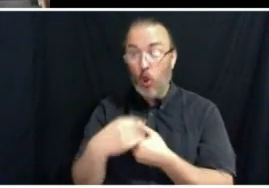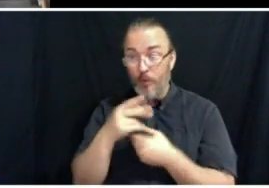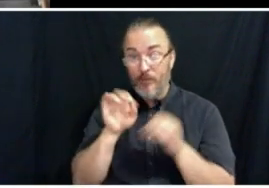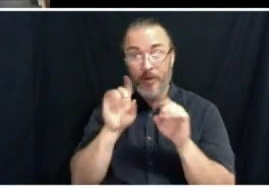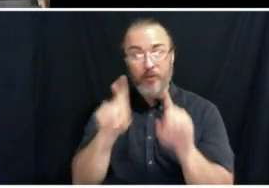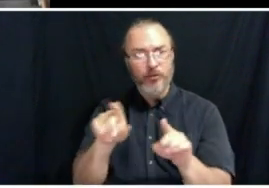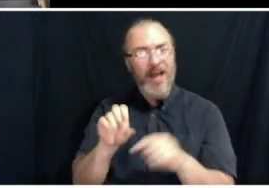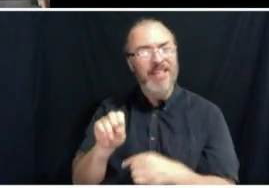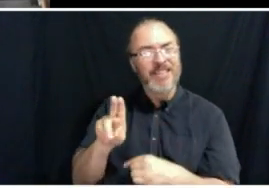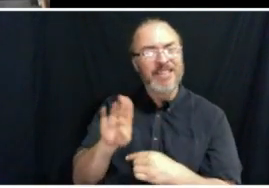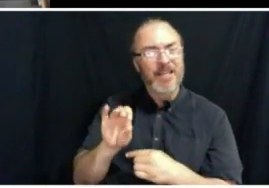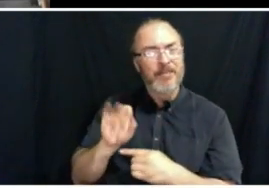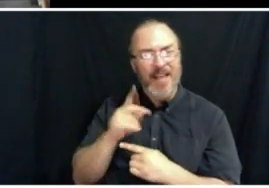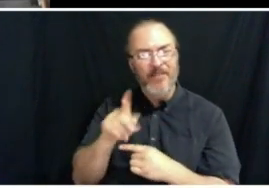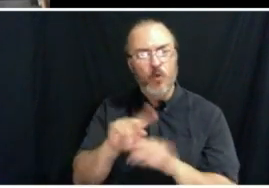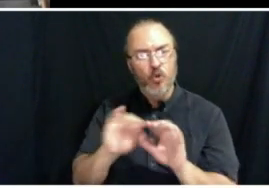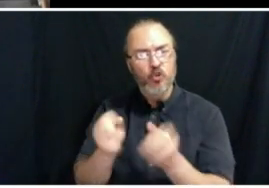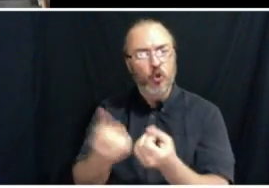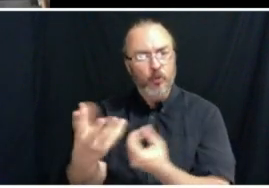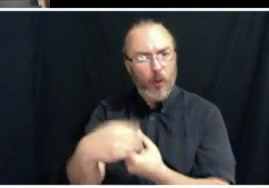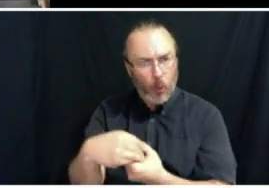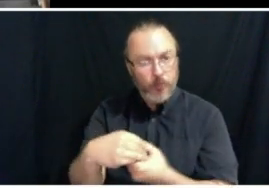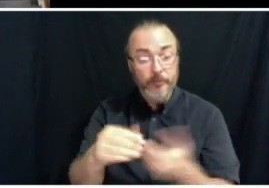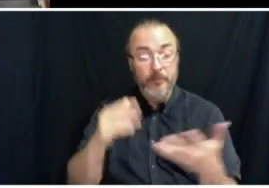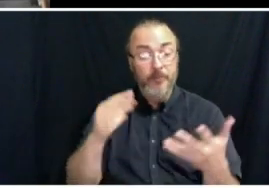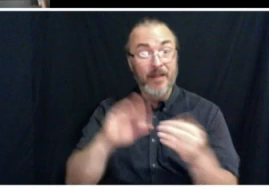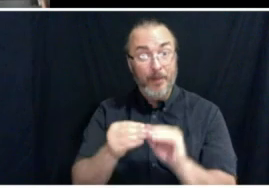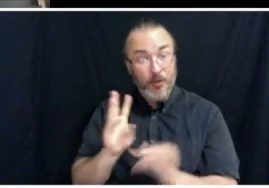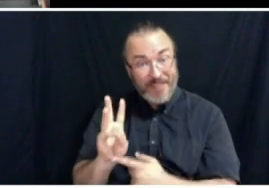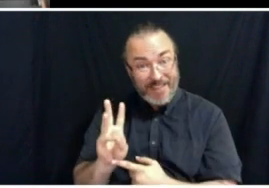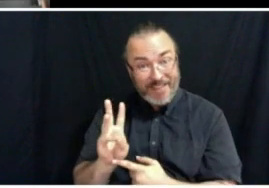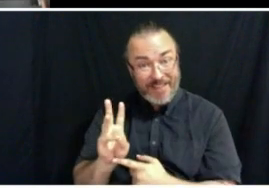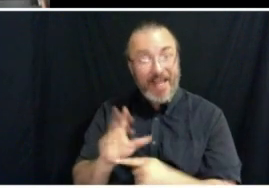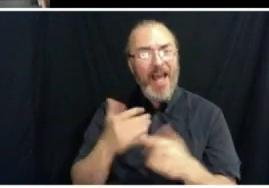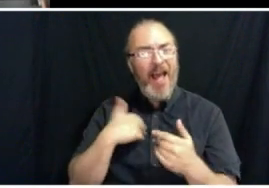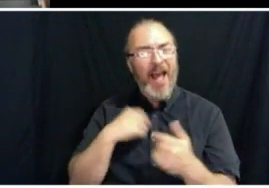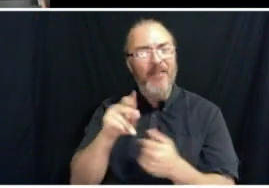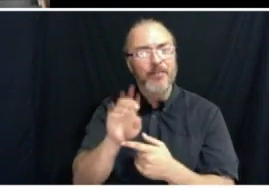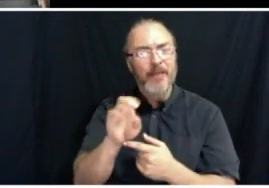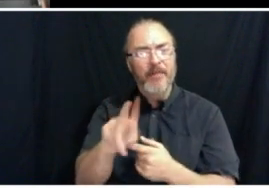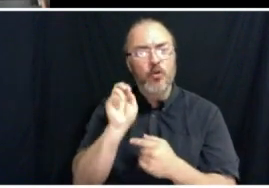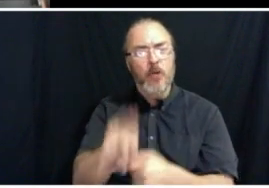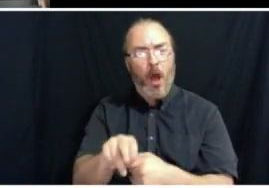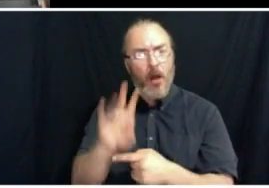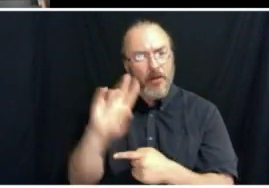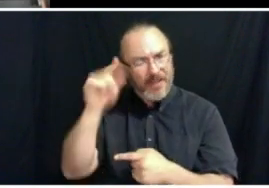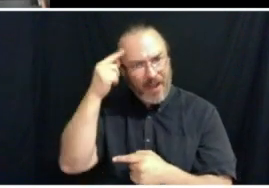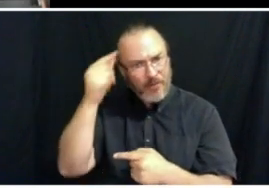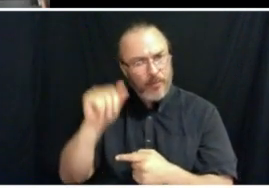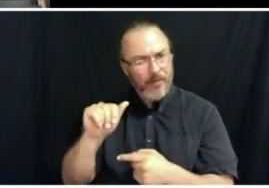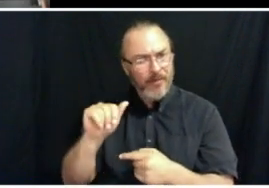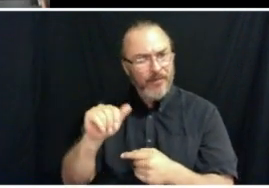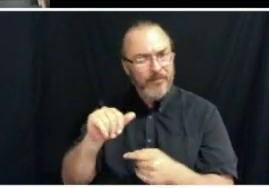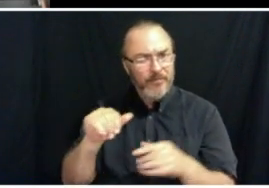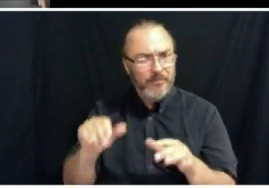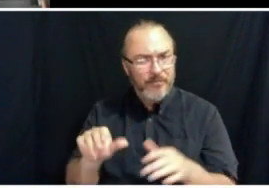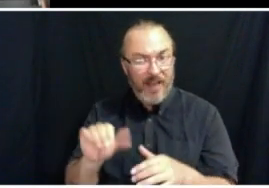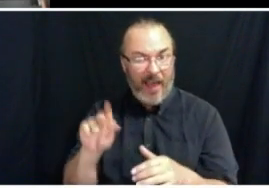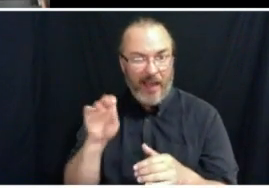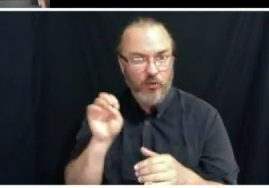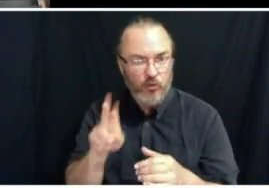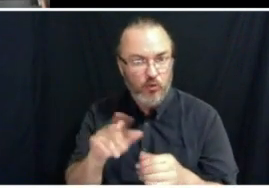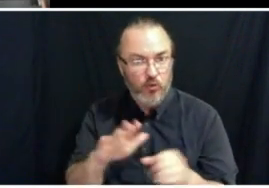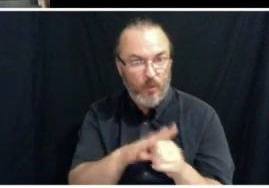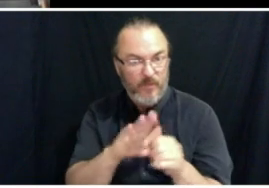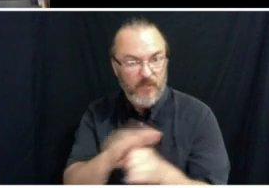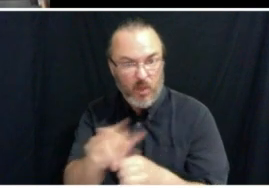social inclusion. Number 6, make space for non-government actors to challenge and fill gaps, but also make sure they work towards the